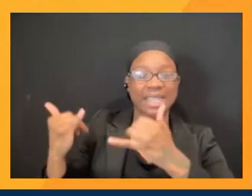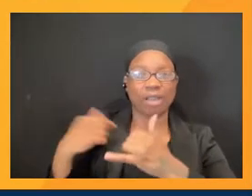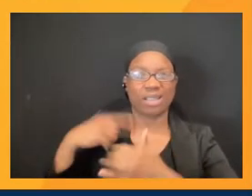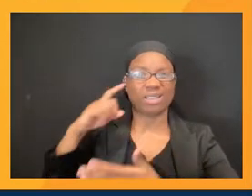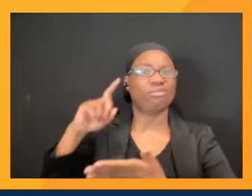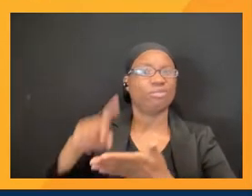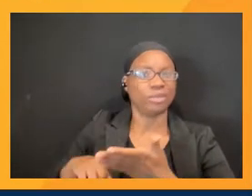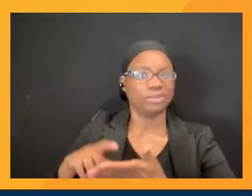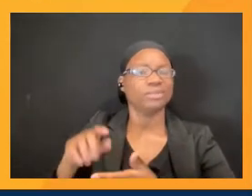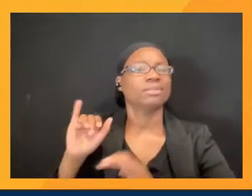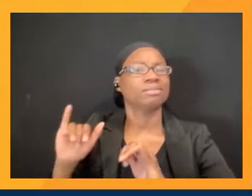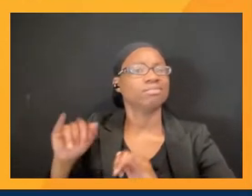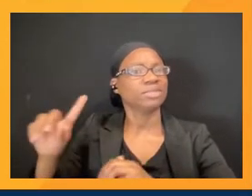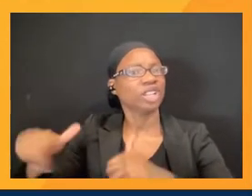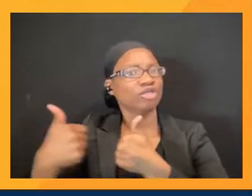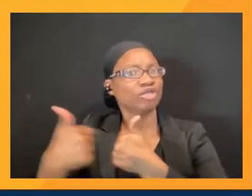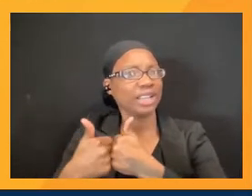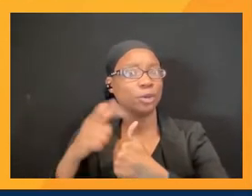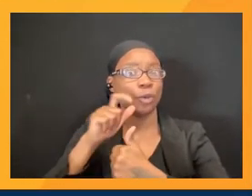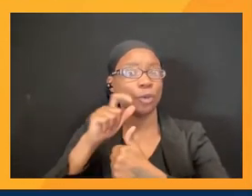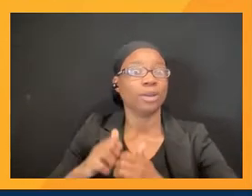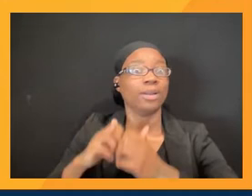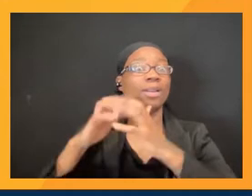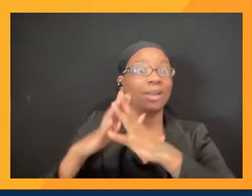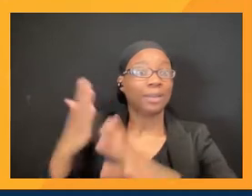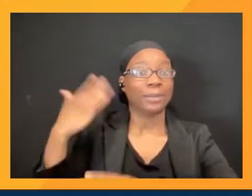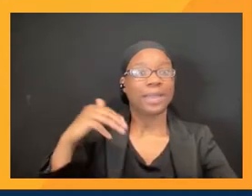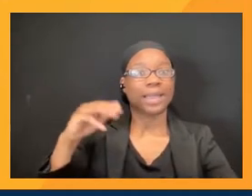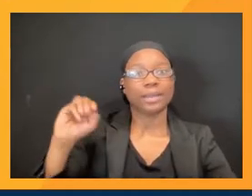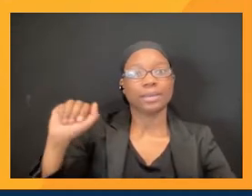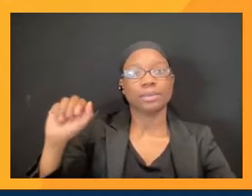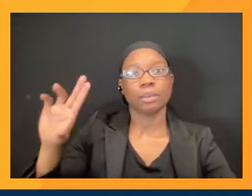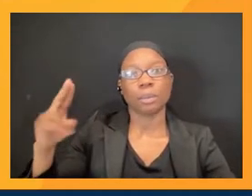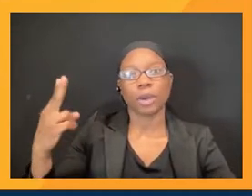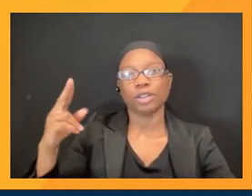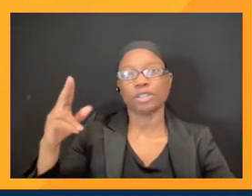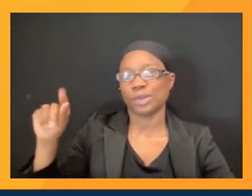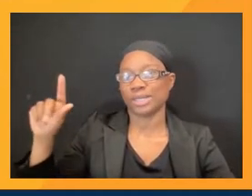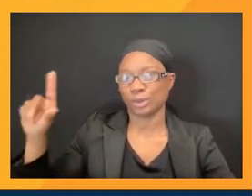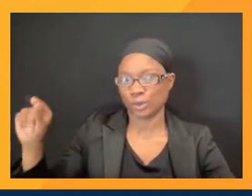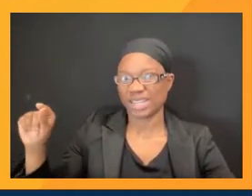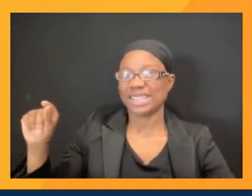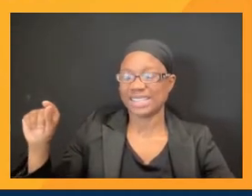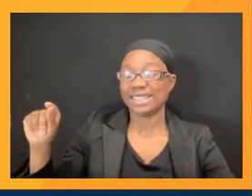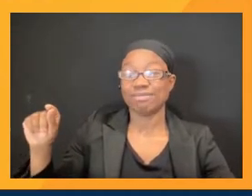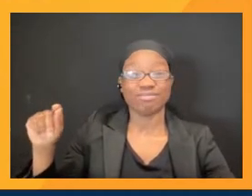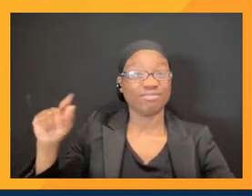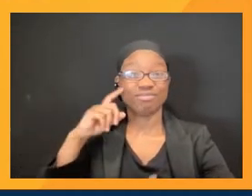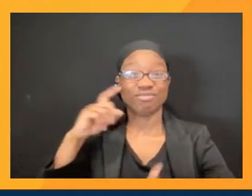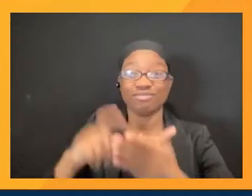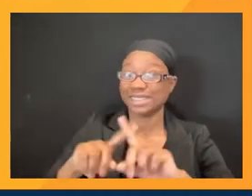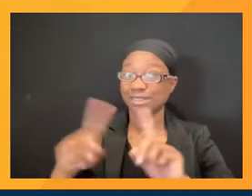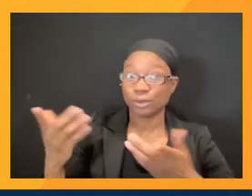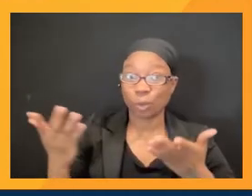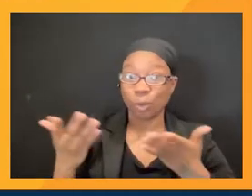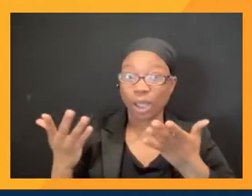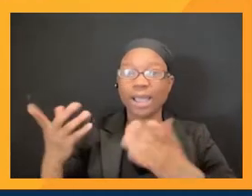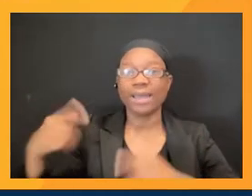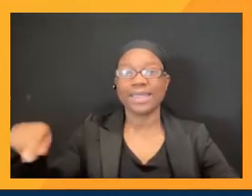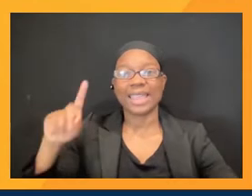completely different. And you told me a little bit about what small businesses should expect in the foreseeable future with some of the new programs